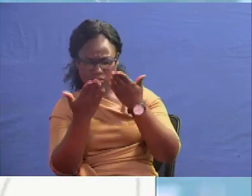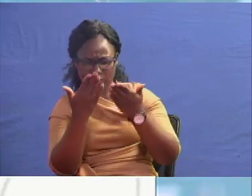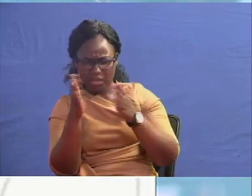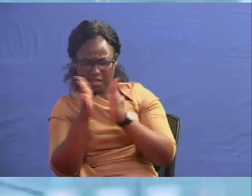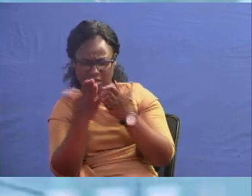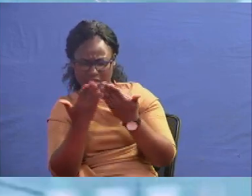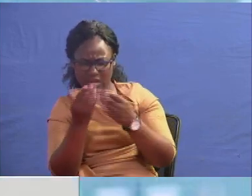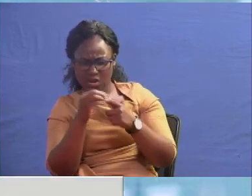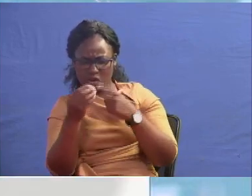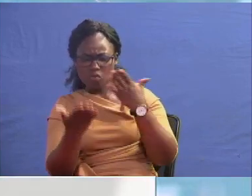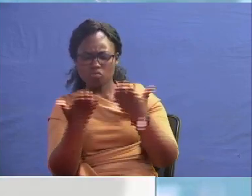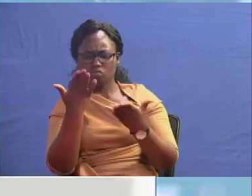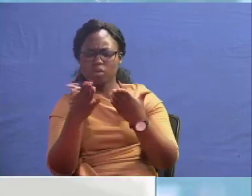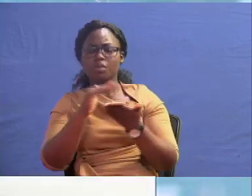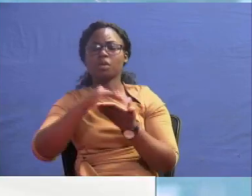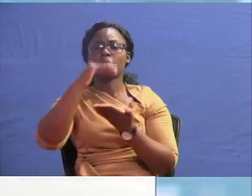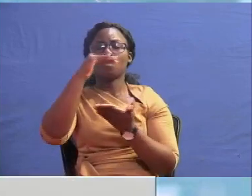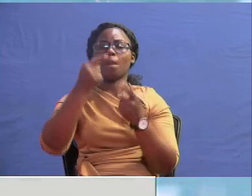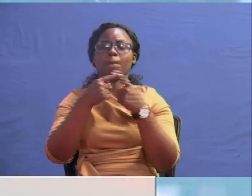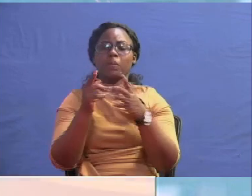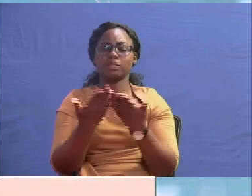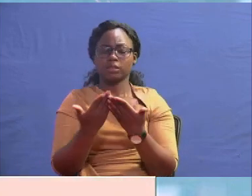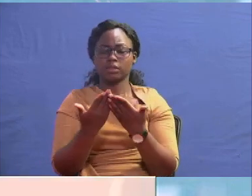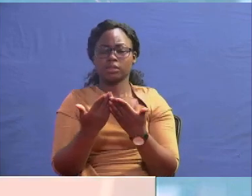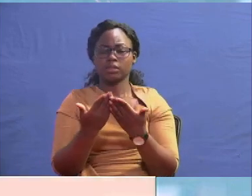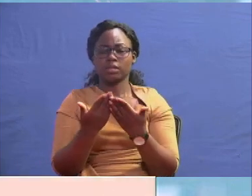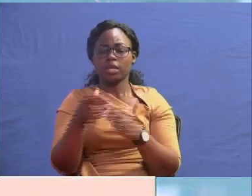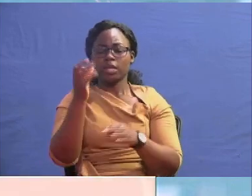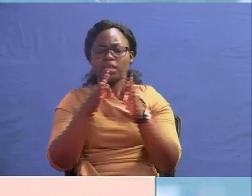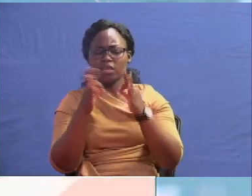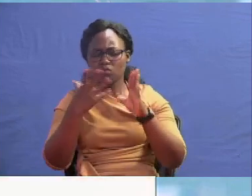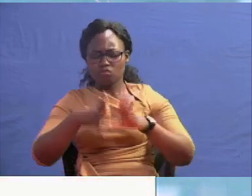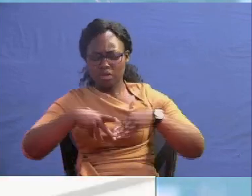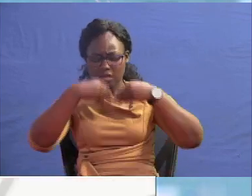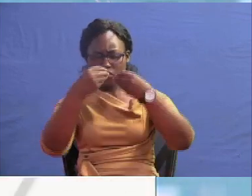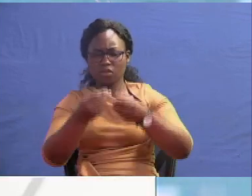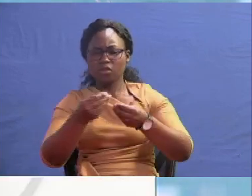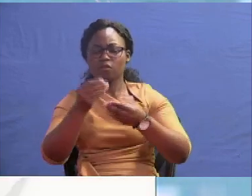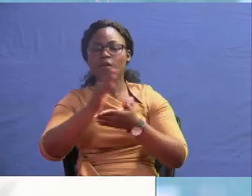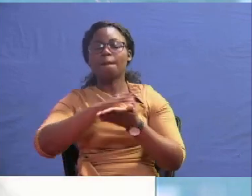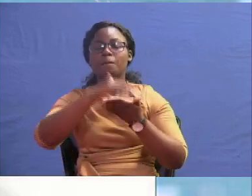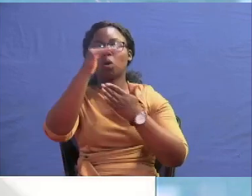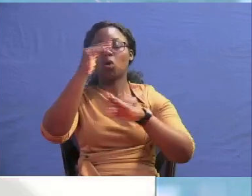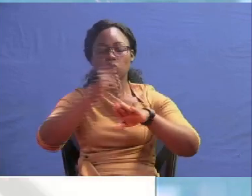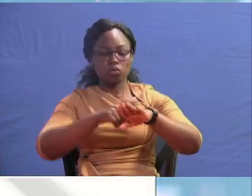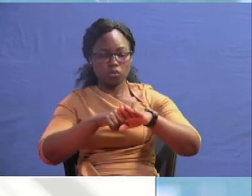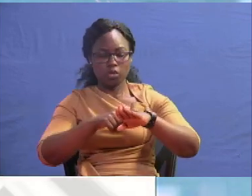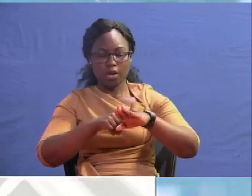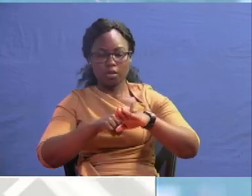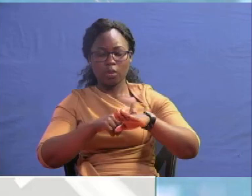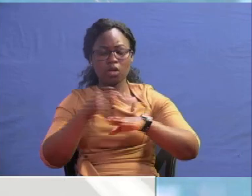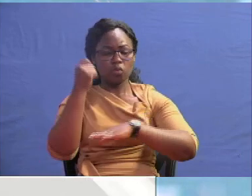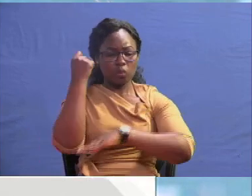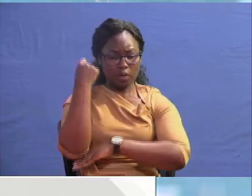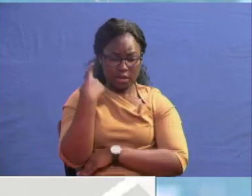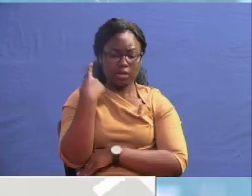yes, or even probably more. Mm-hmm. But if we were to give him a little more time, mm-hmm. to be able to